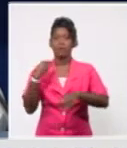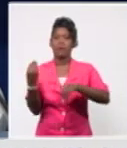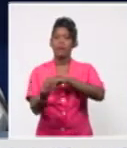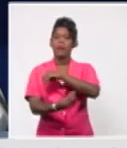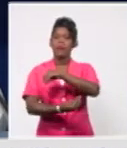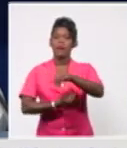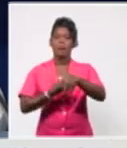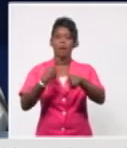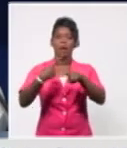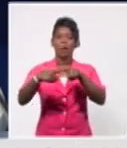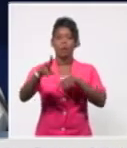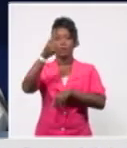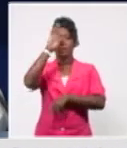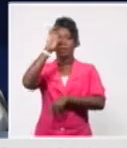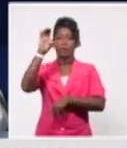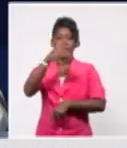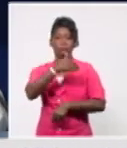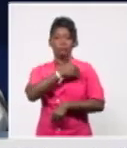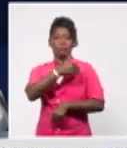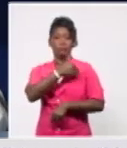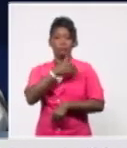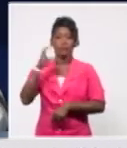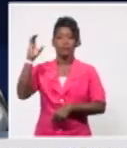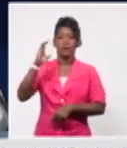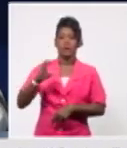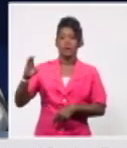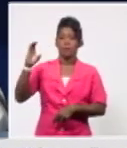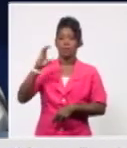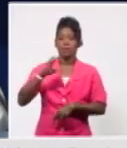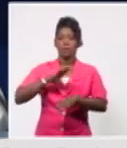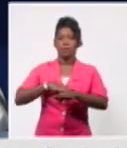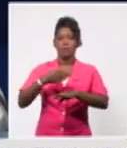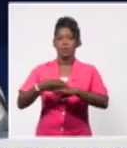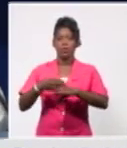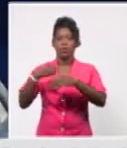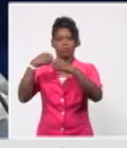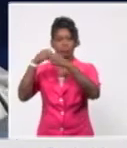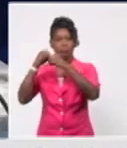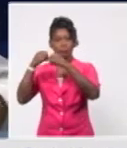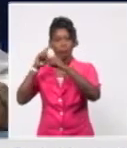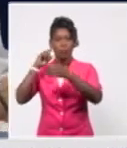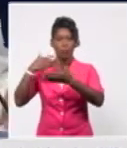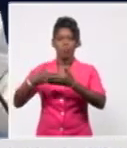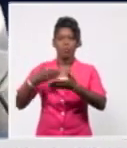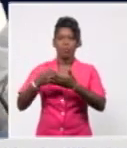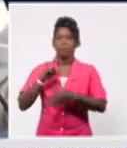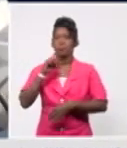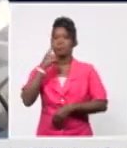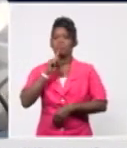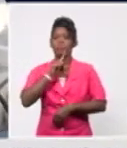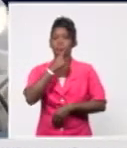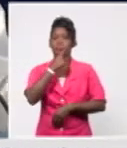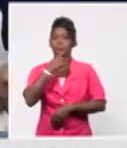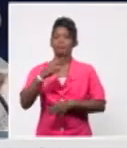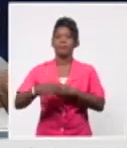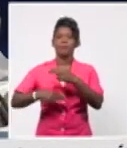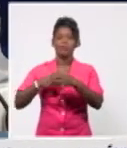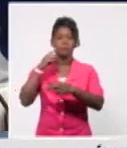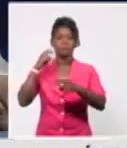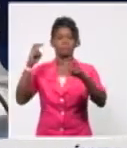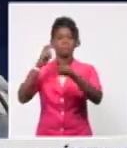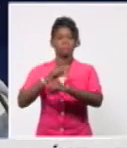11th, and despite our efforts, the patient could not be revived. We offer